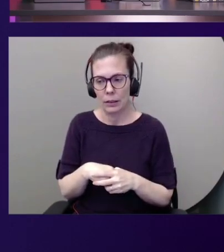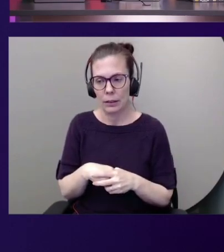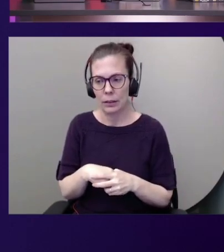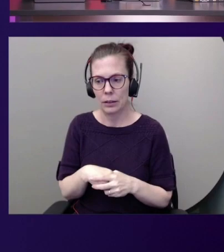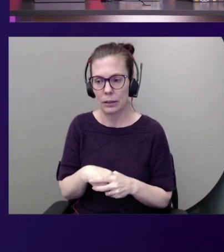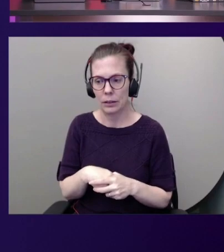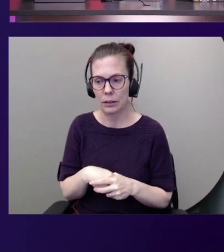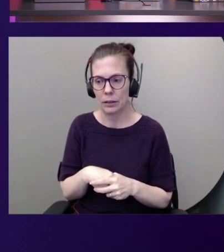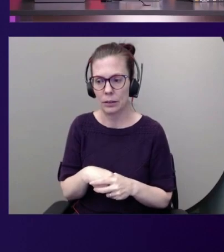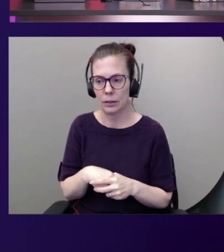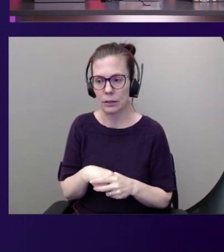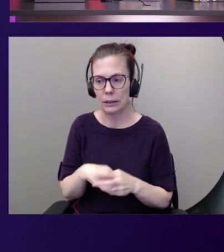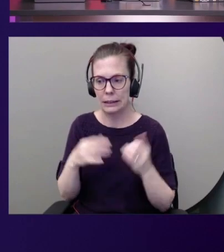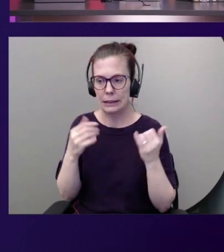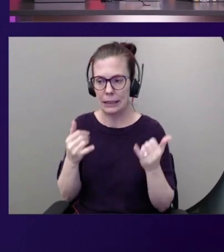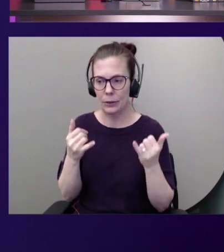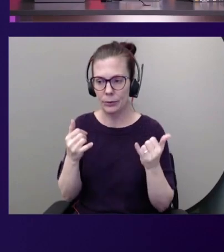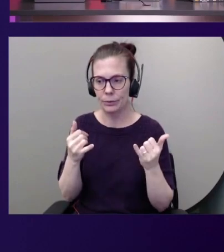now